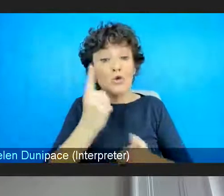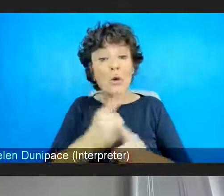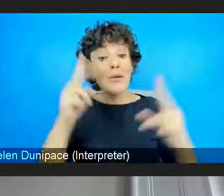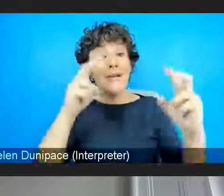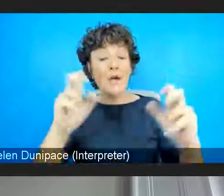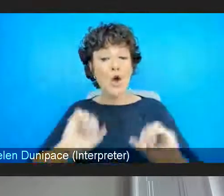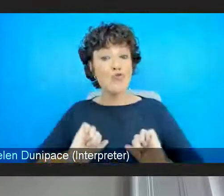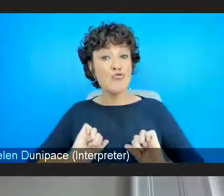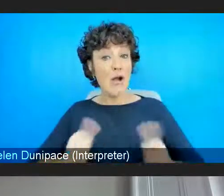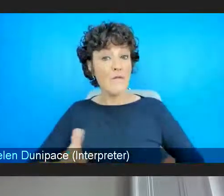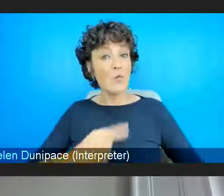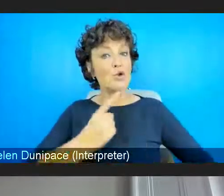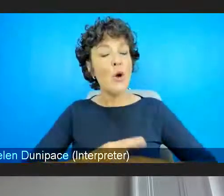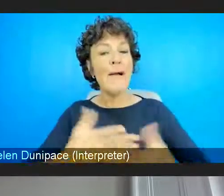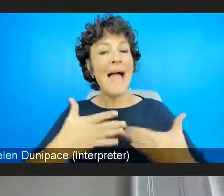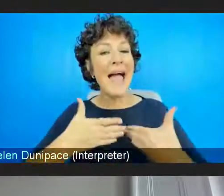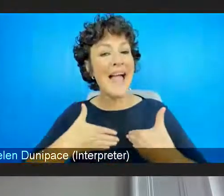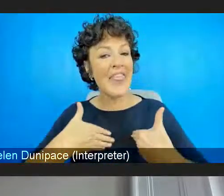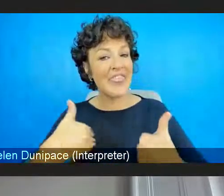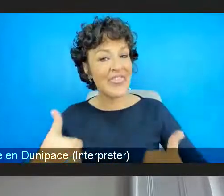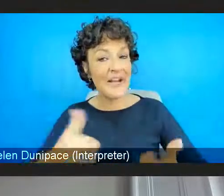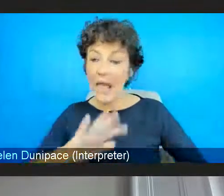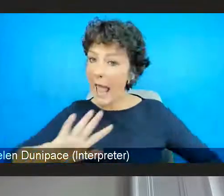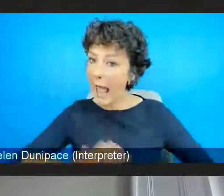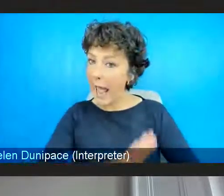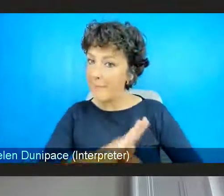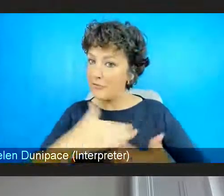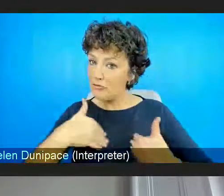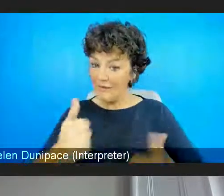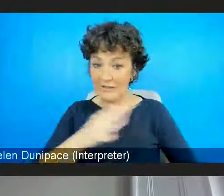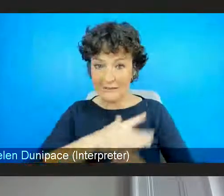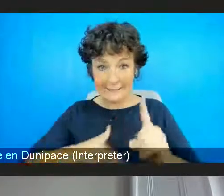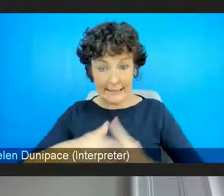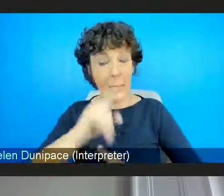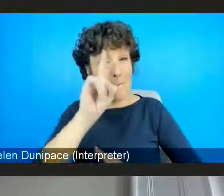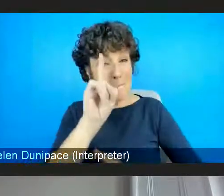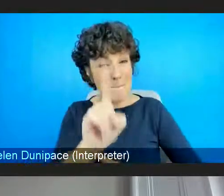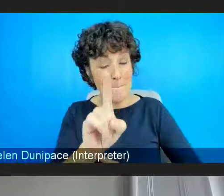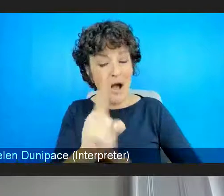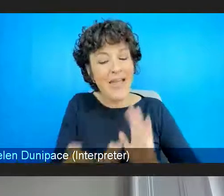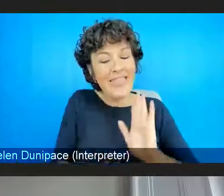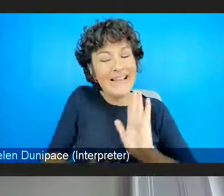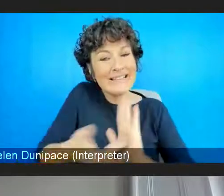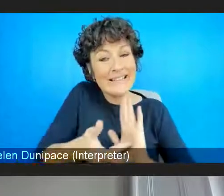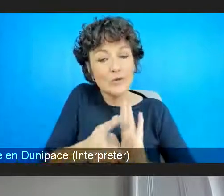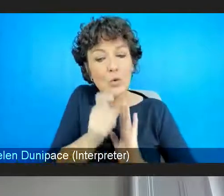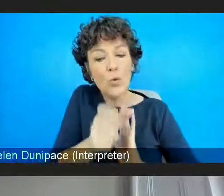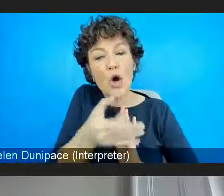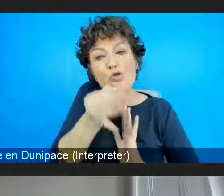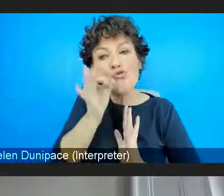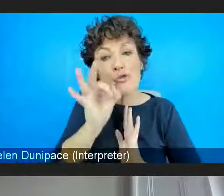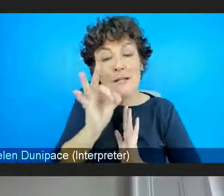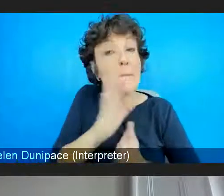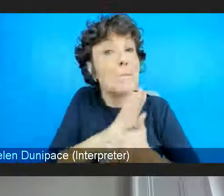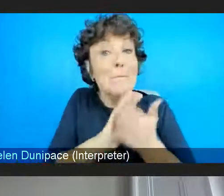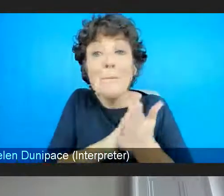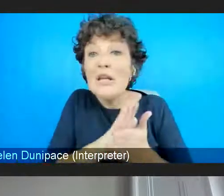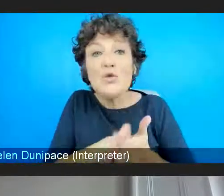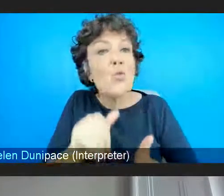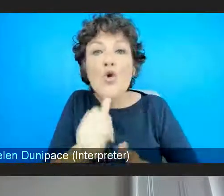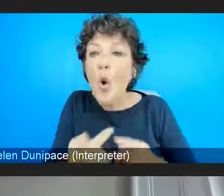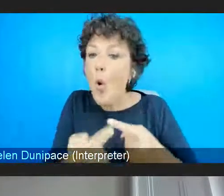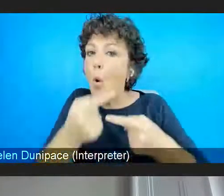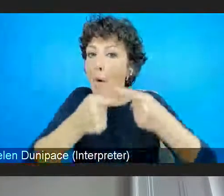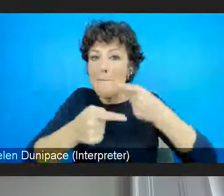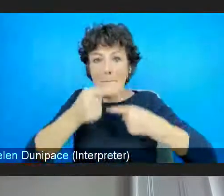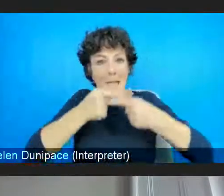healthy recovery for the society, happy recovery for the society. But the additional word green is because we are not going back to the usual good old ways. And